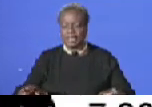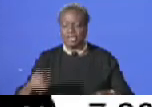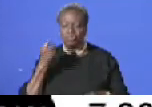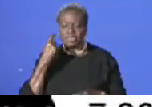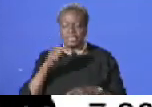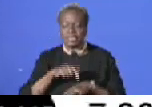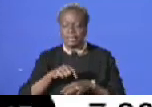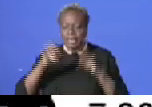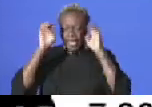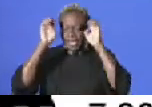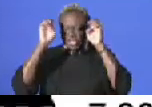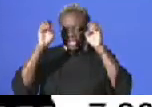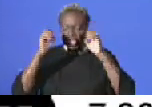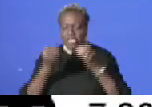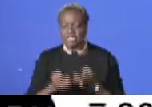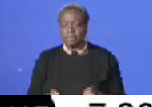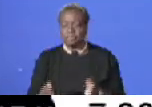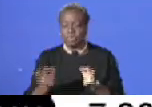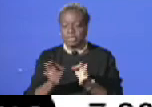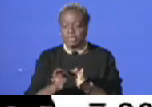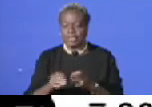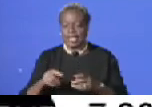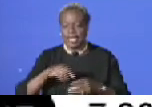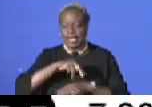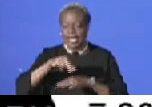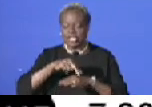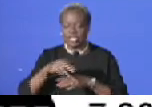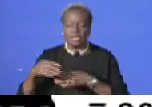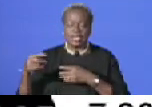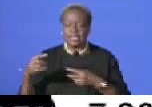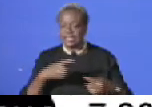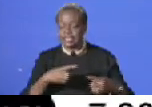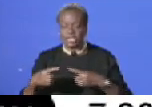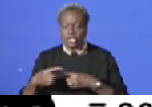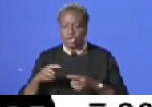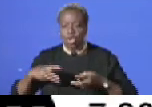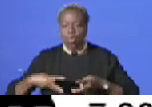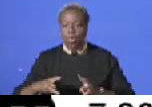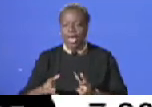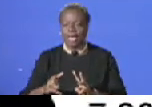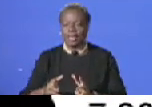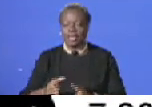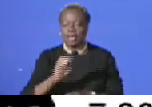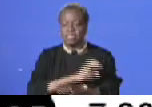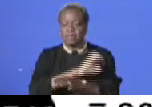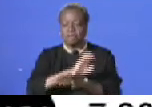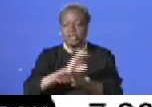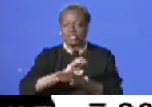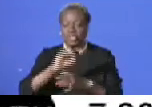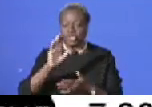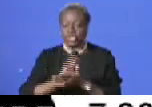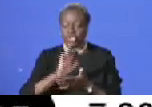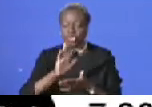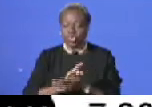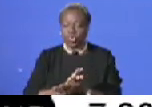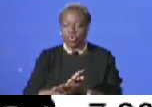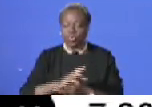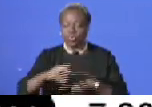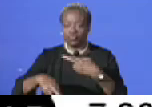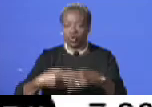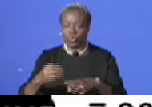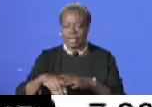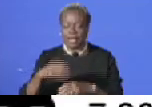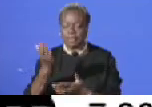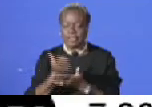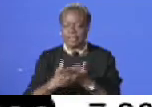an important component in the national discussion. She adds, while the virtual school was rolled out some time ago by the Ministry of